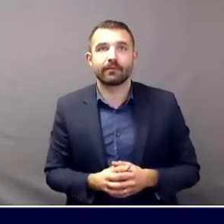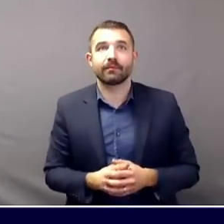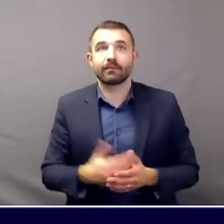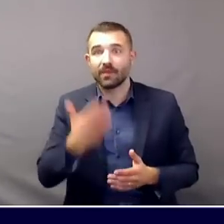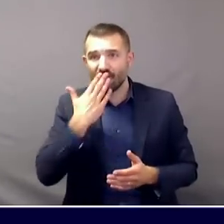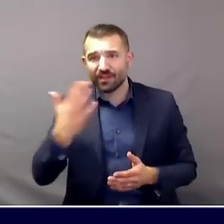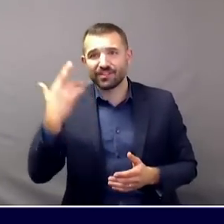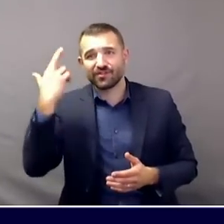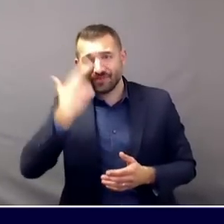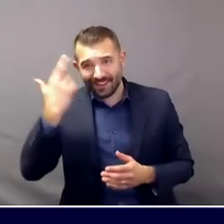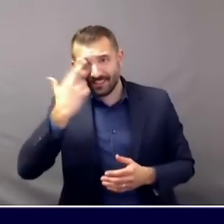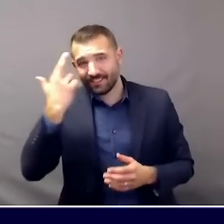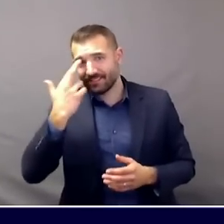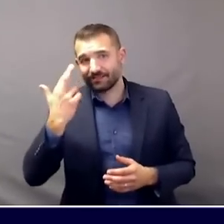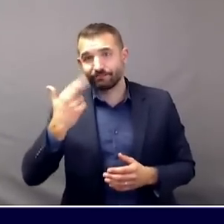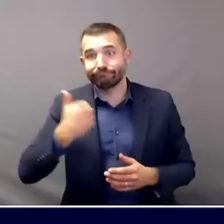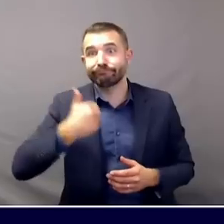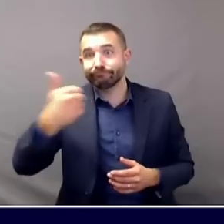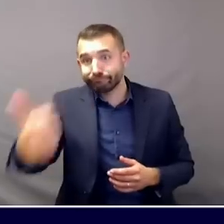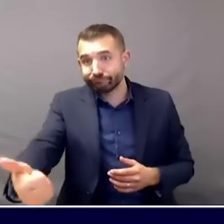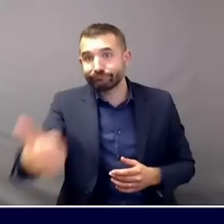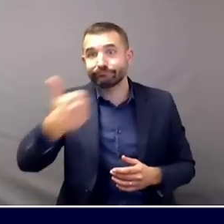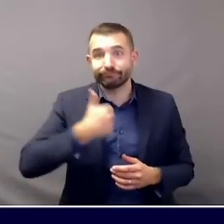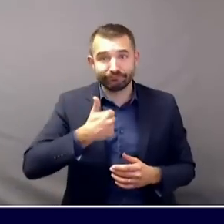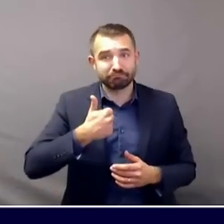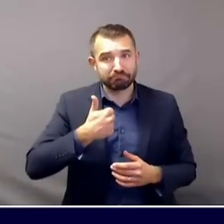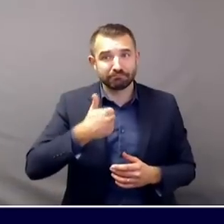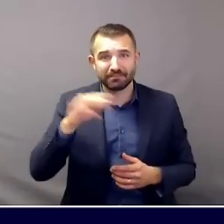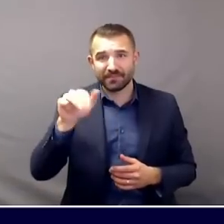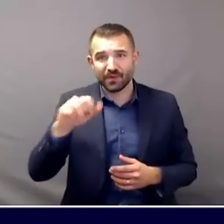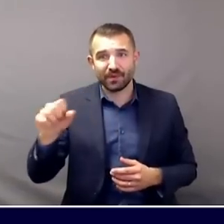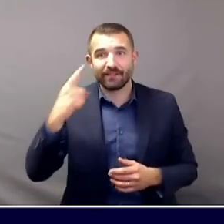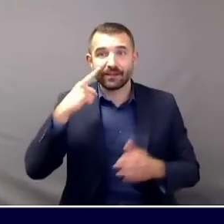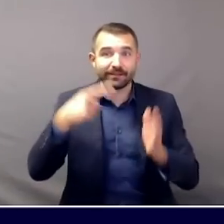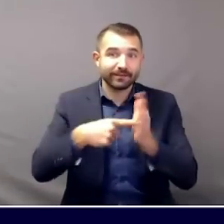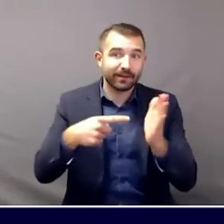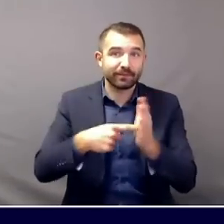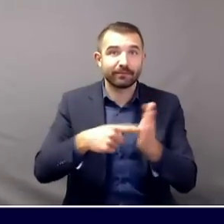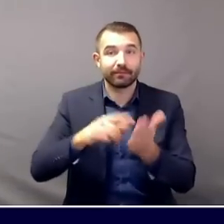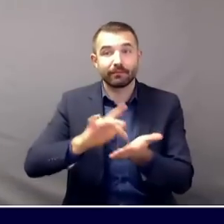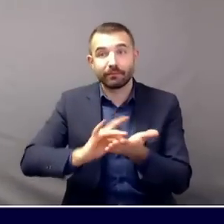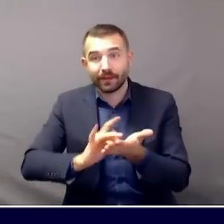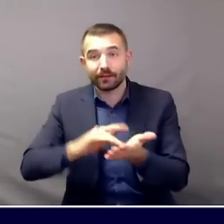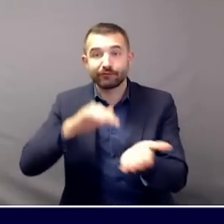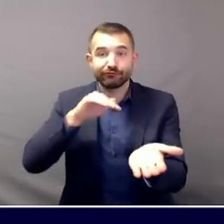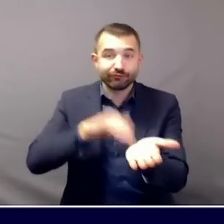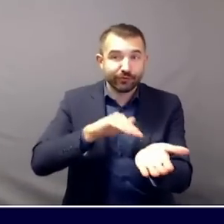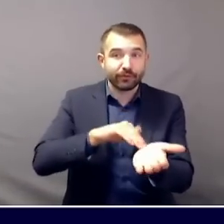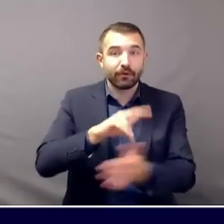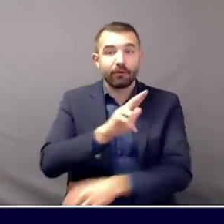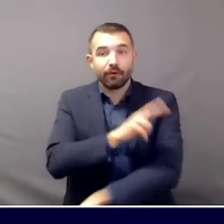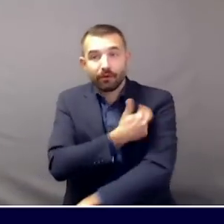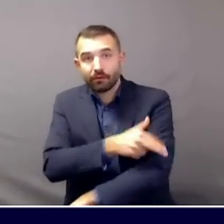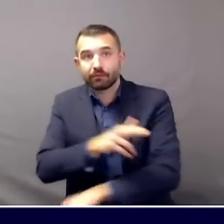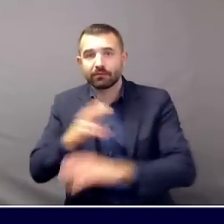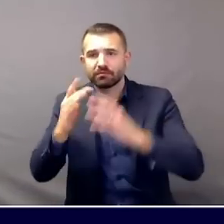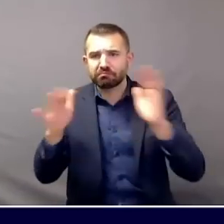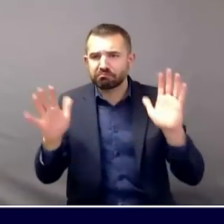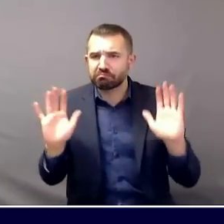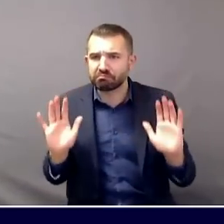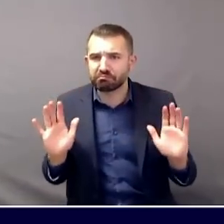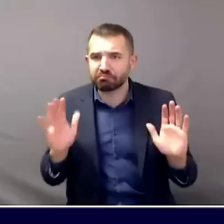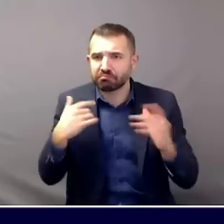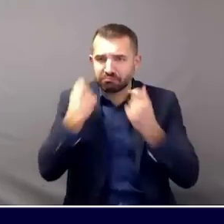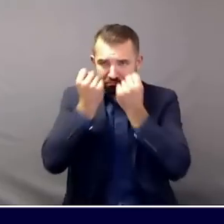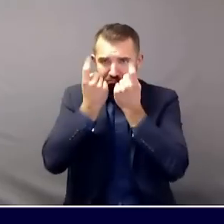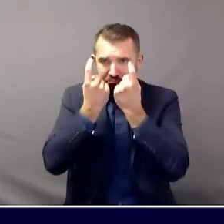traveling, to be going back and forth to Massachusetts, for instance, to medical facilities in Boston and whatnot. And I'm not faulting them whatsoever. But